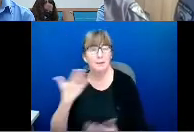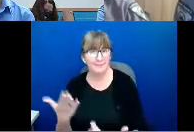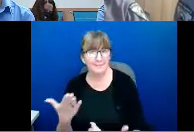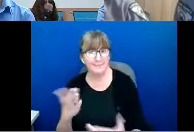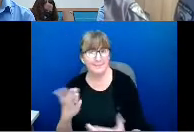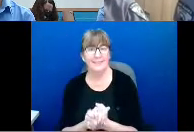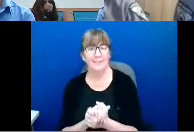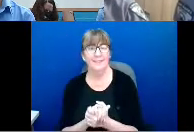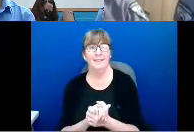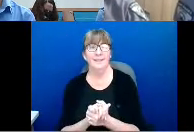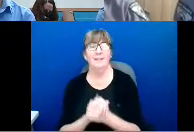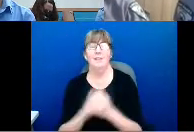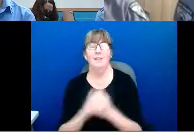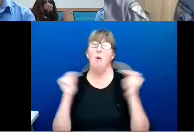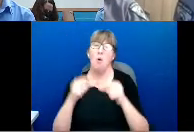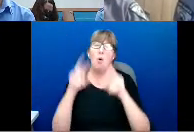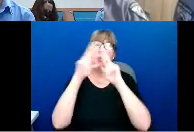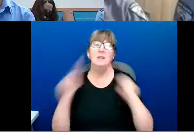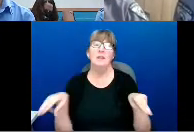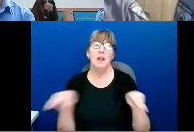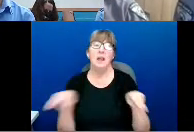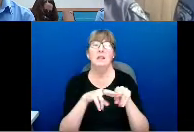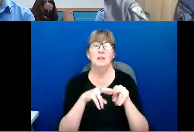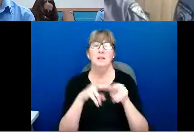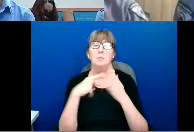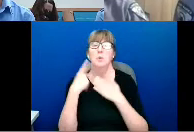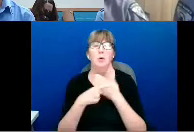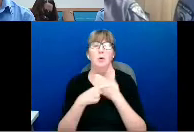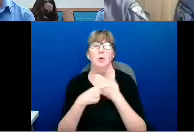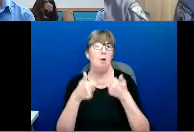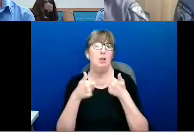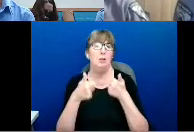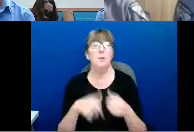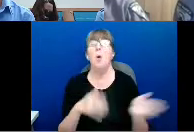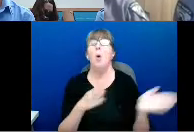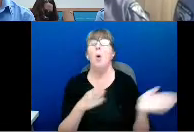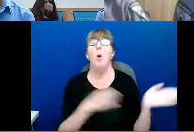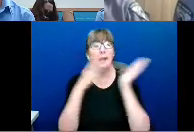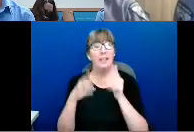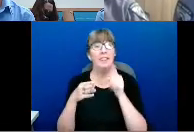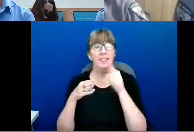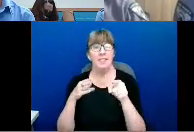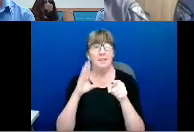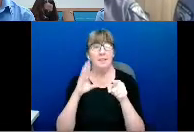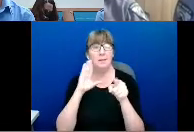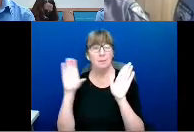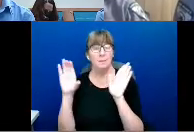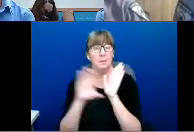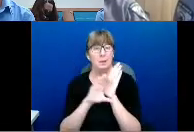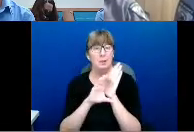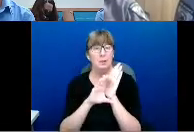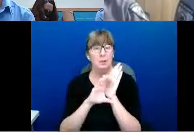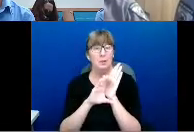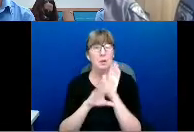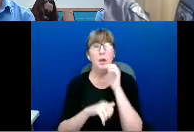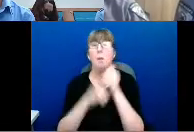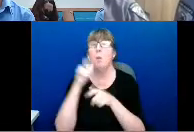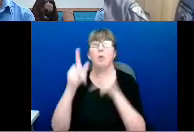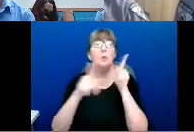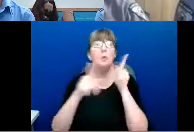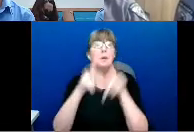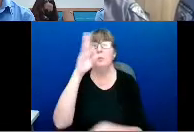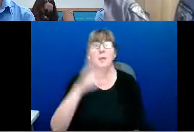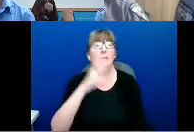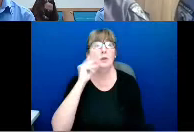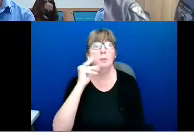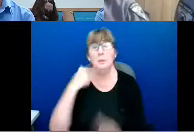recycling program. Hey, this is something that most people have never done before, including myself,